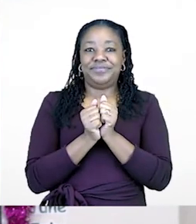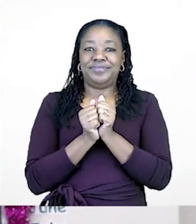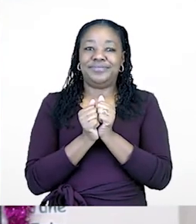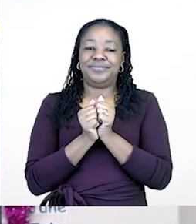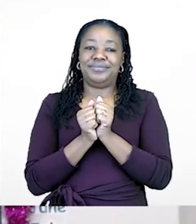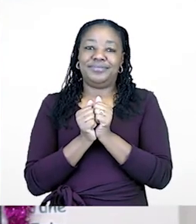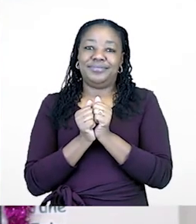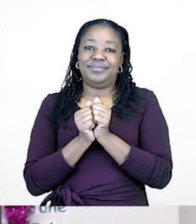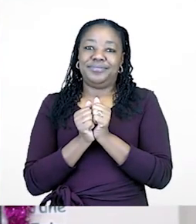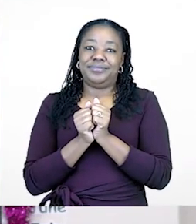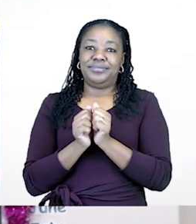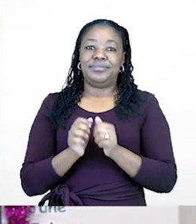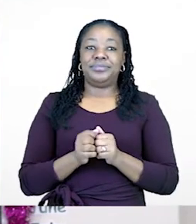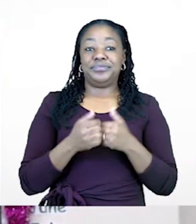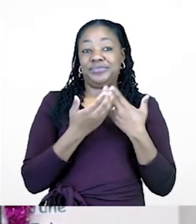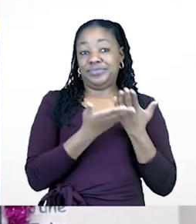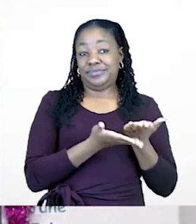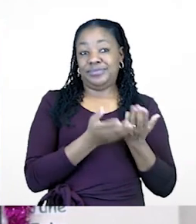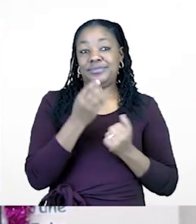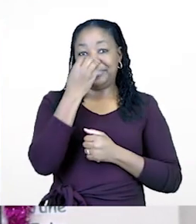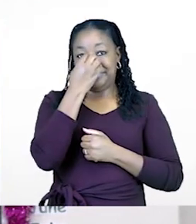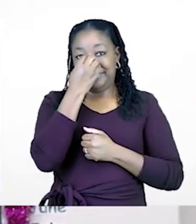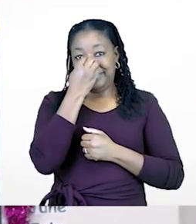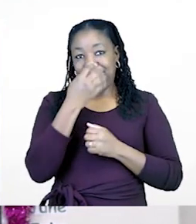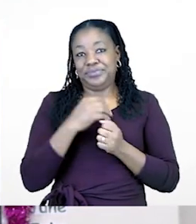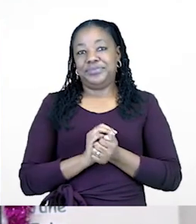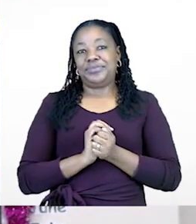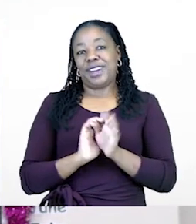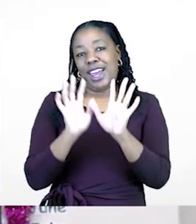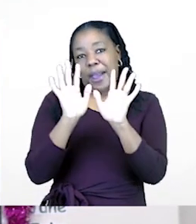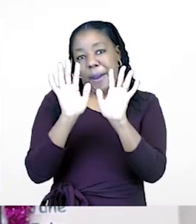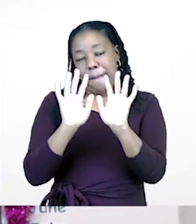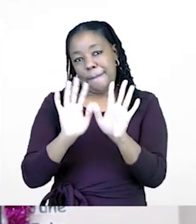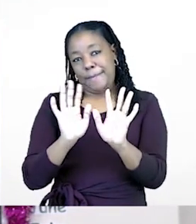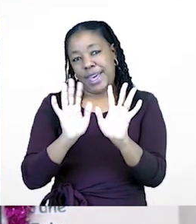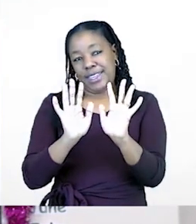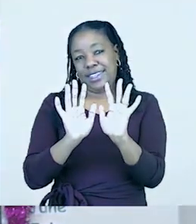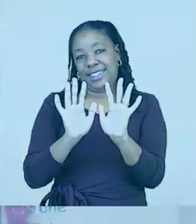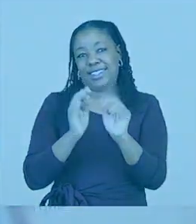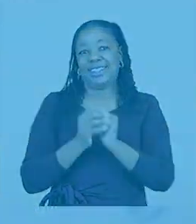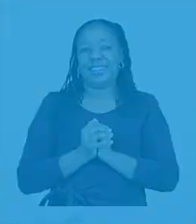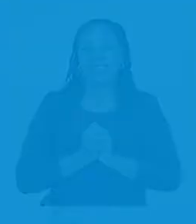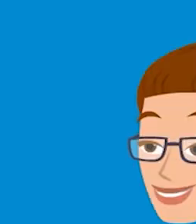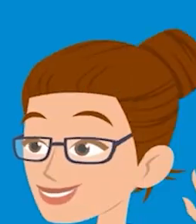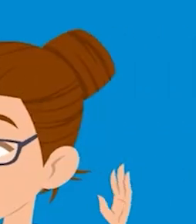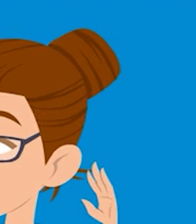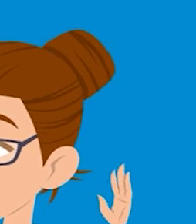All right, so from Zoe and I, we would like to say goodbye.